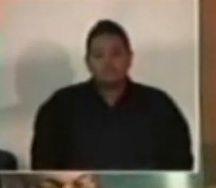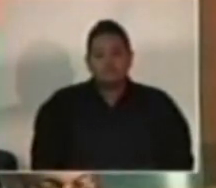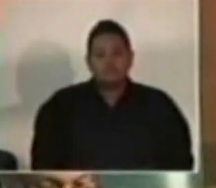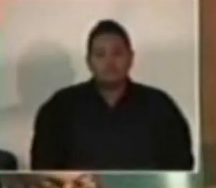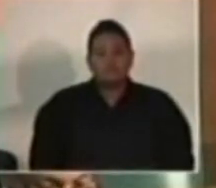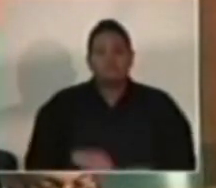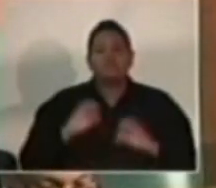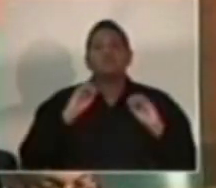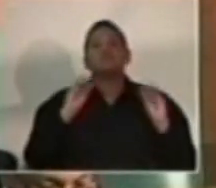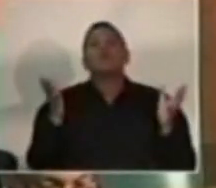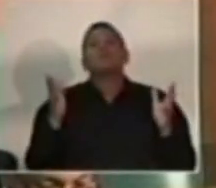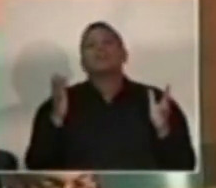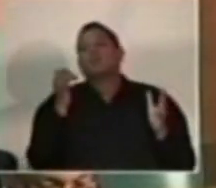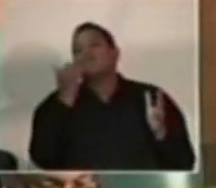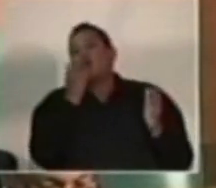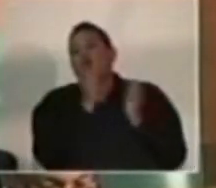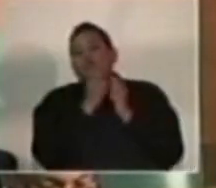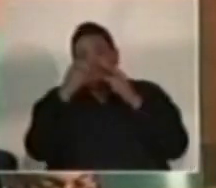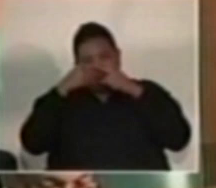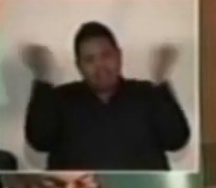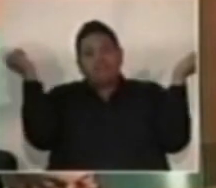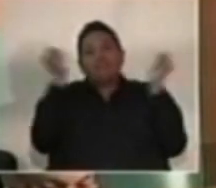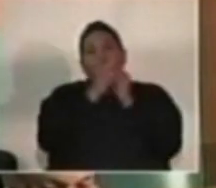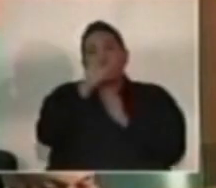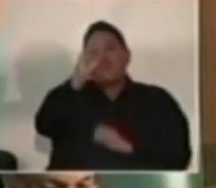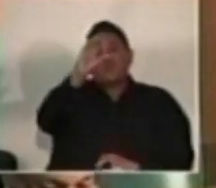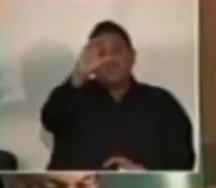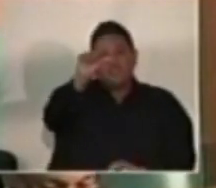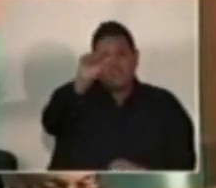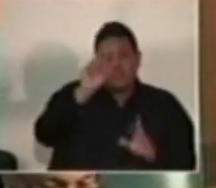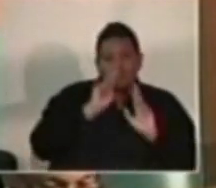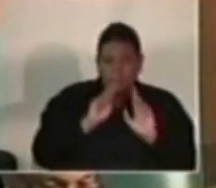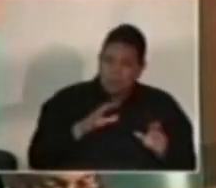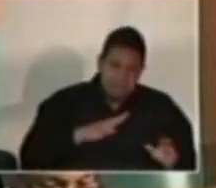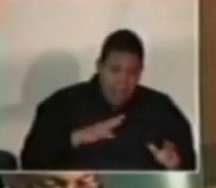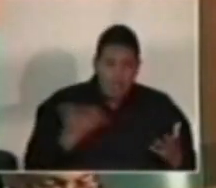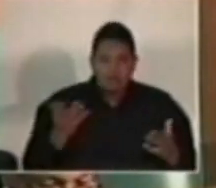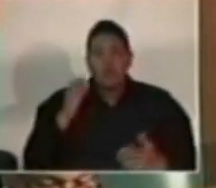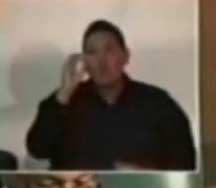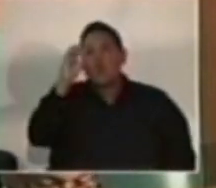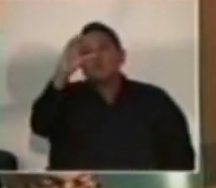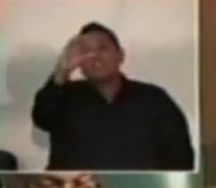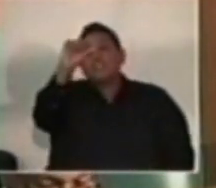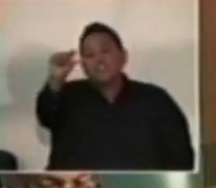There's nothing wrong with disagreeing with the OCG's report. The OCG,